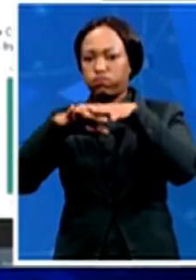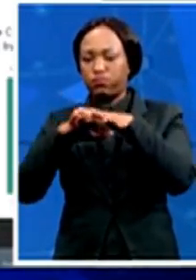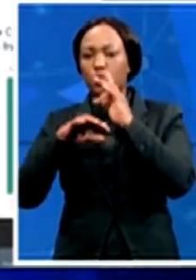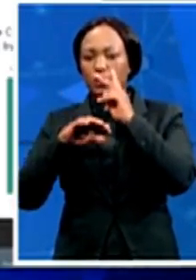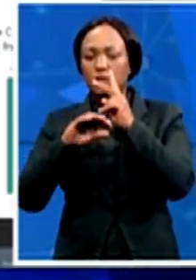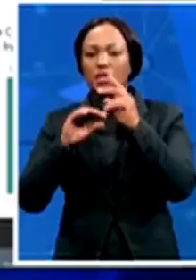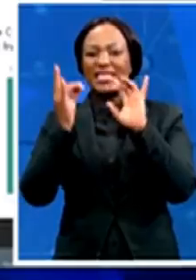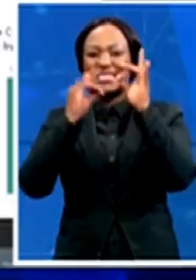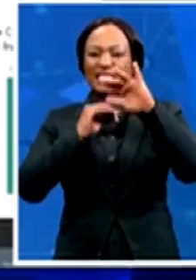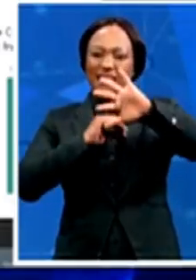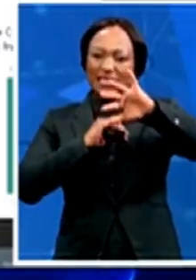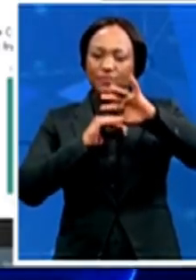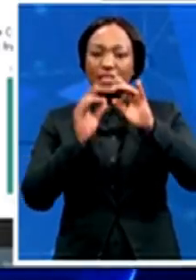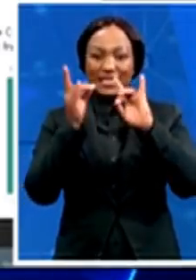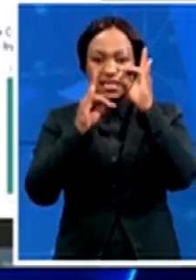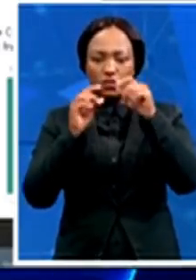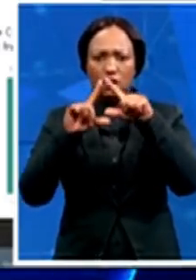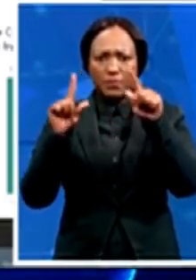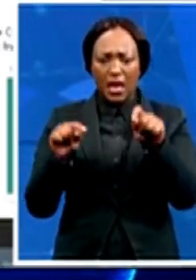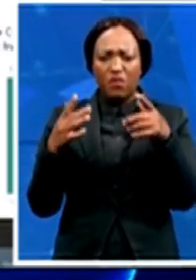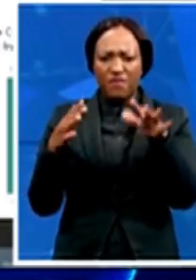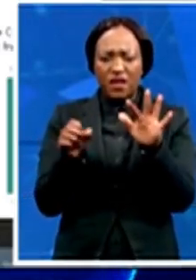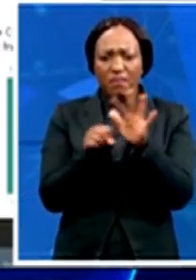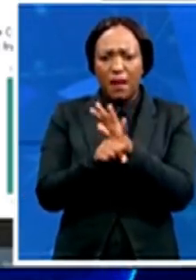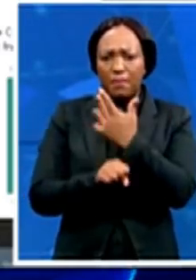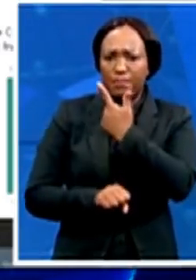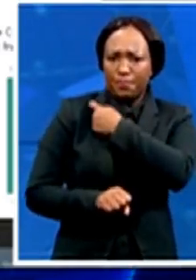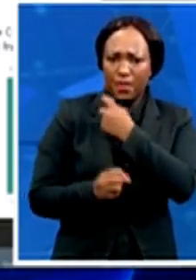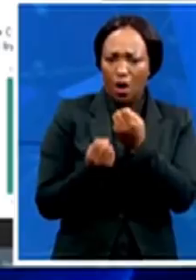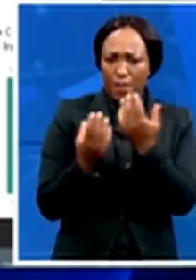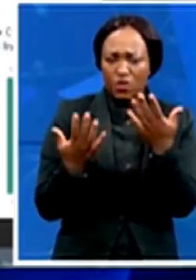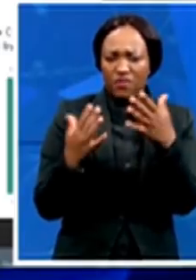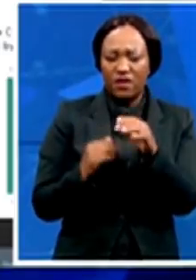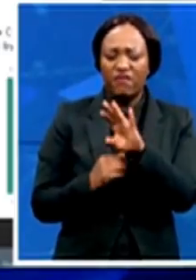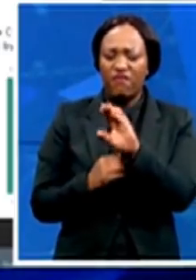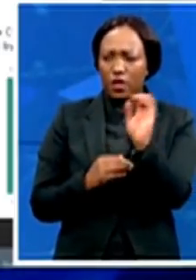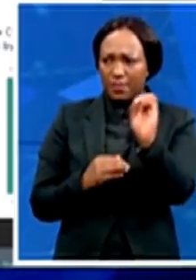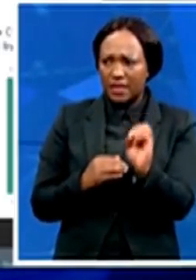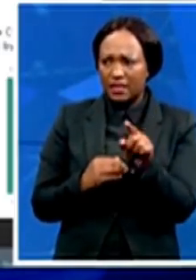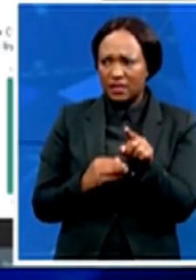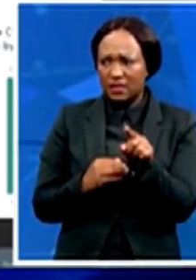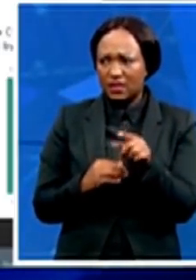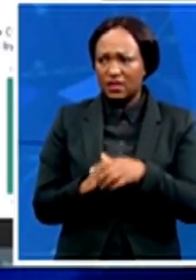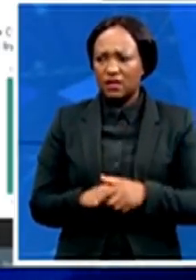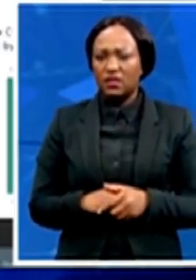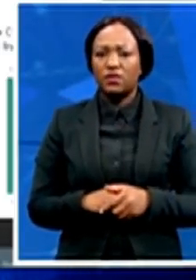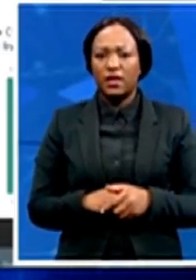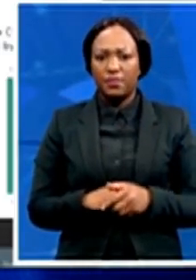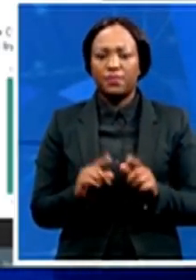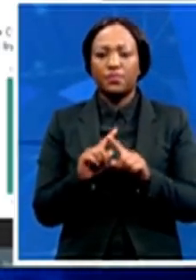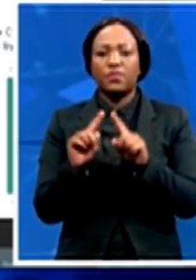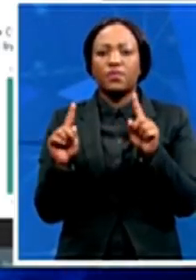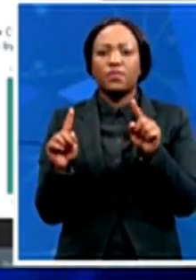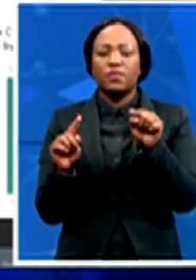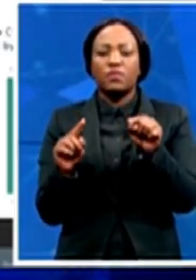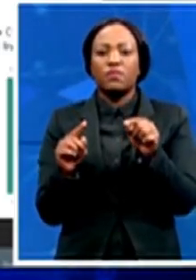public sector doses alone, we've achieved 40% of coverage of people in the metro. If you add the private